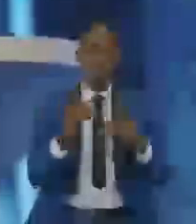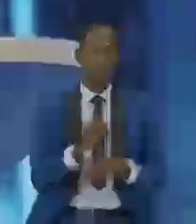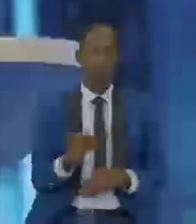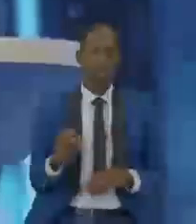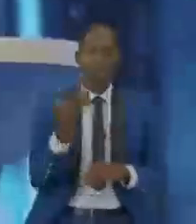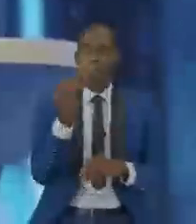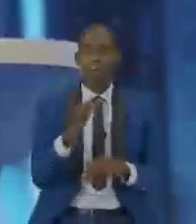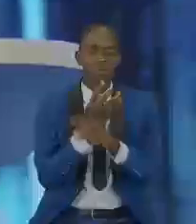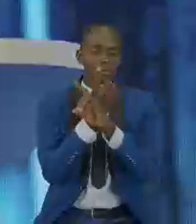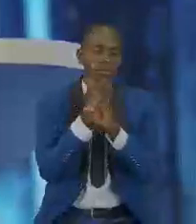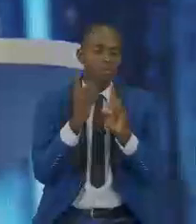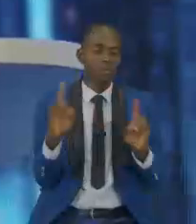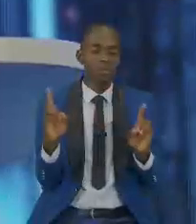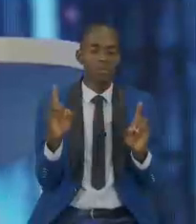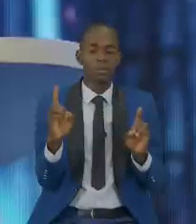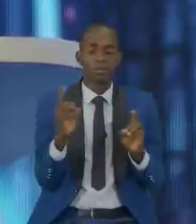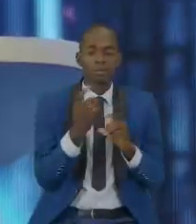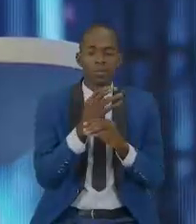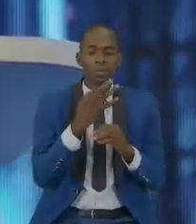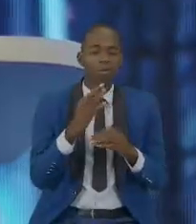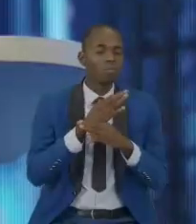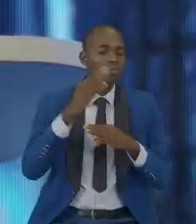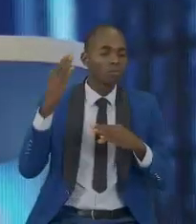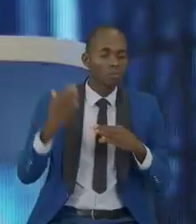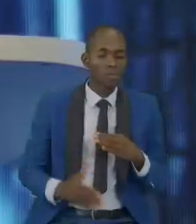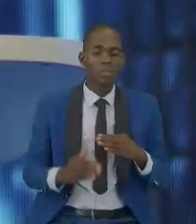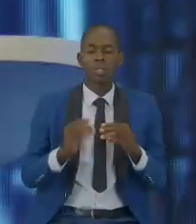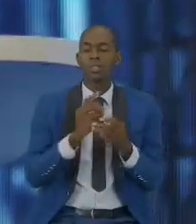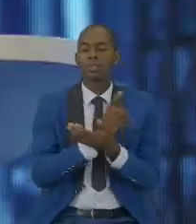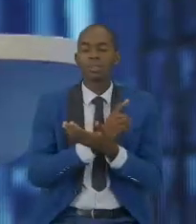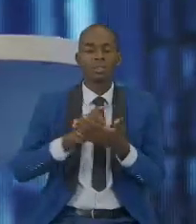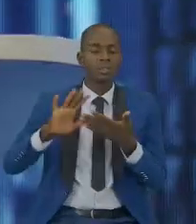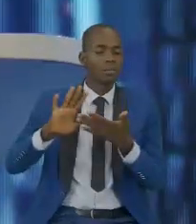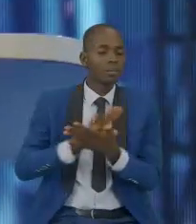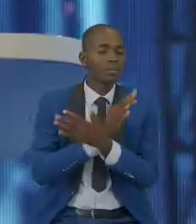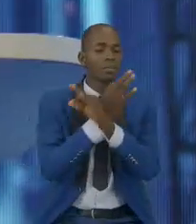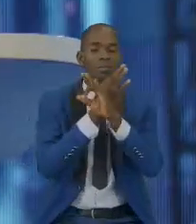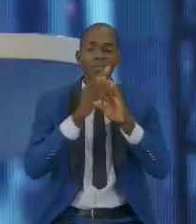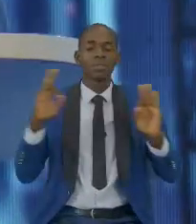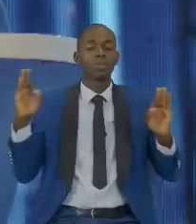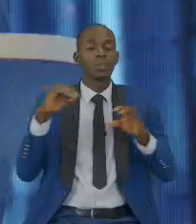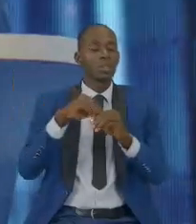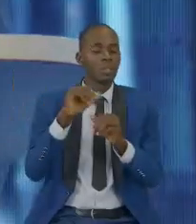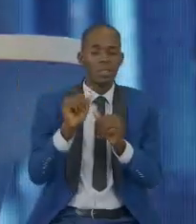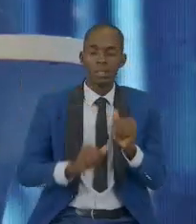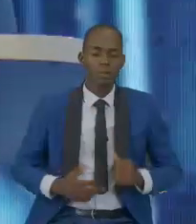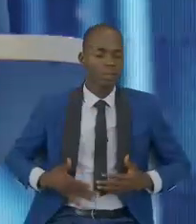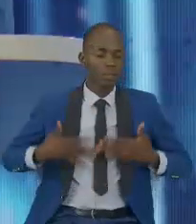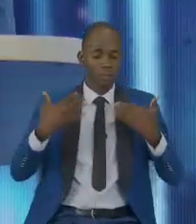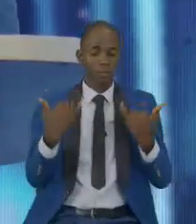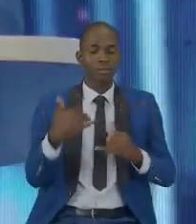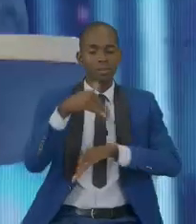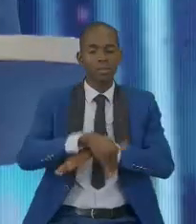of deliverance, of total supernatural freedom in every life tonight,